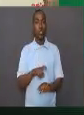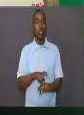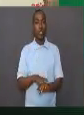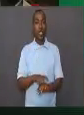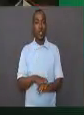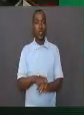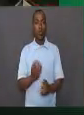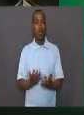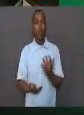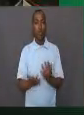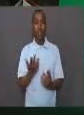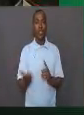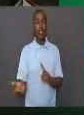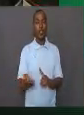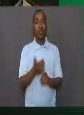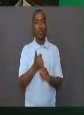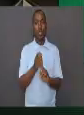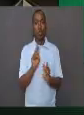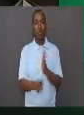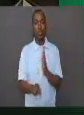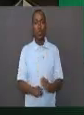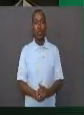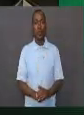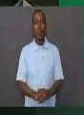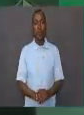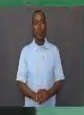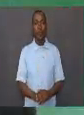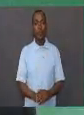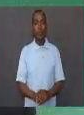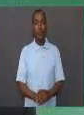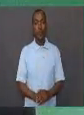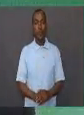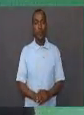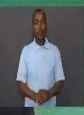of boiling before they are killed off.